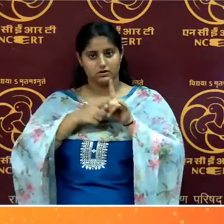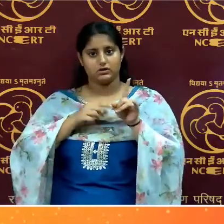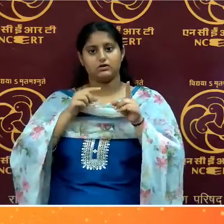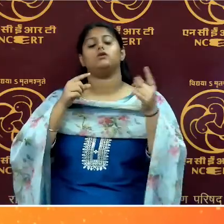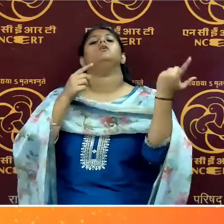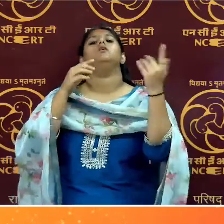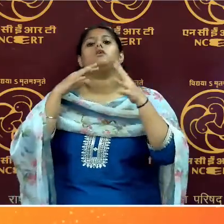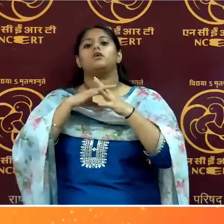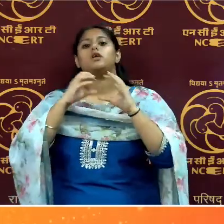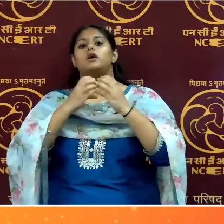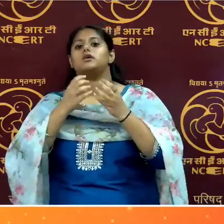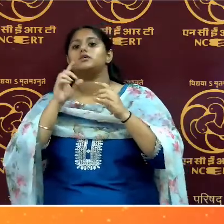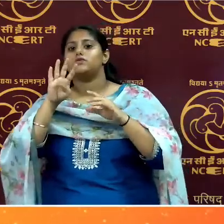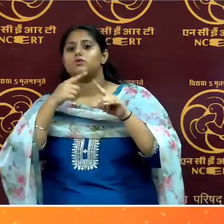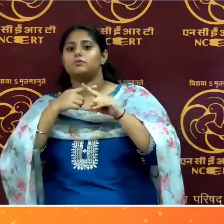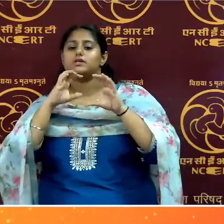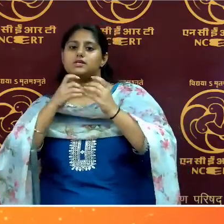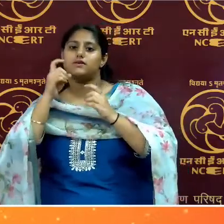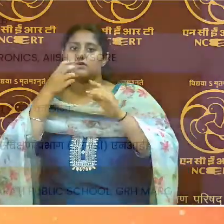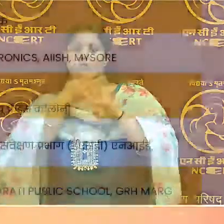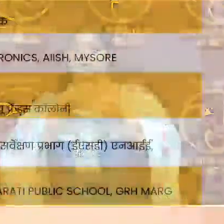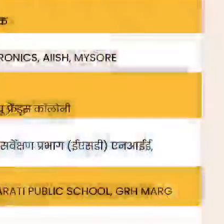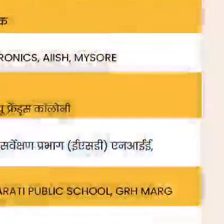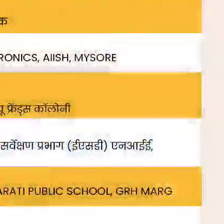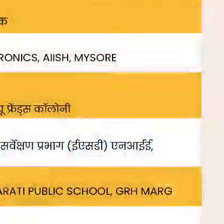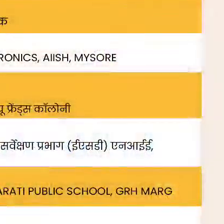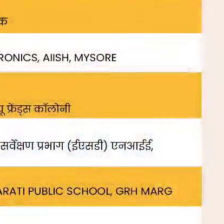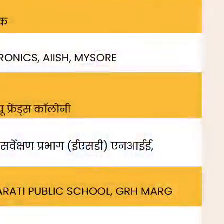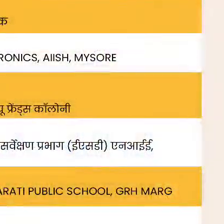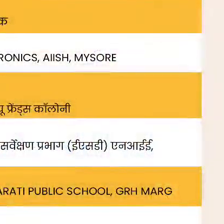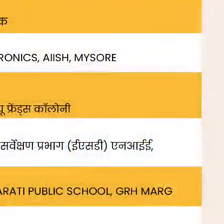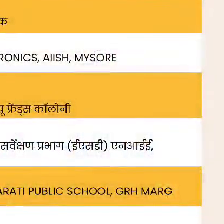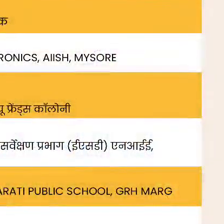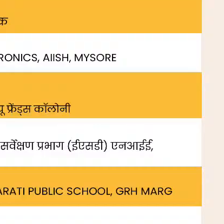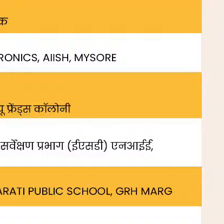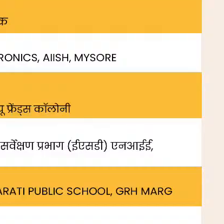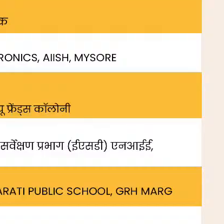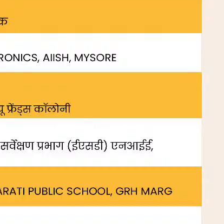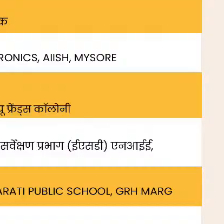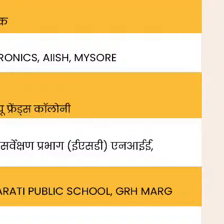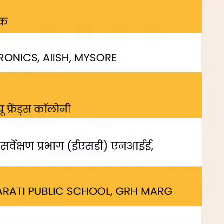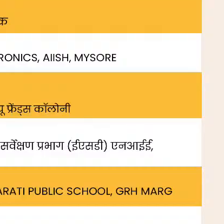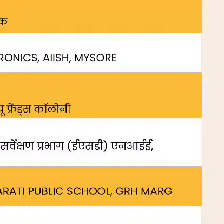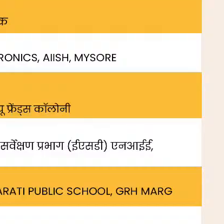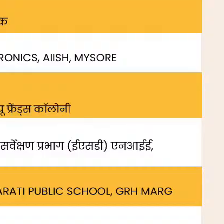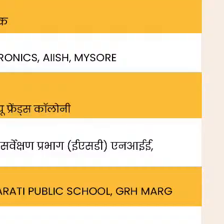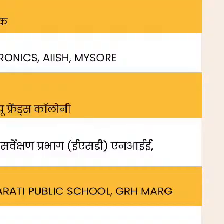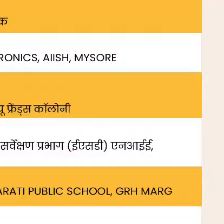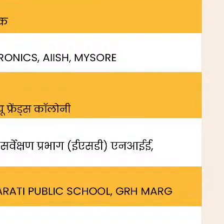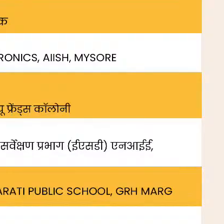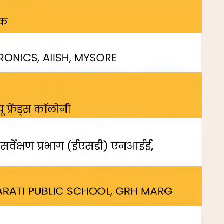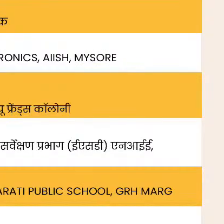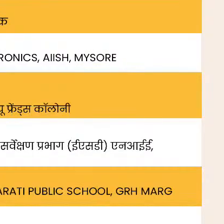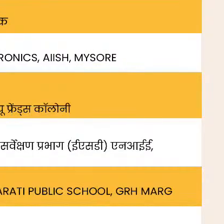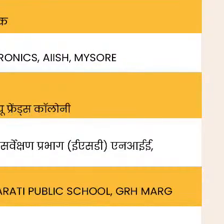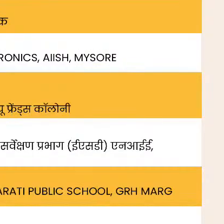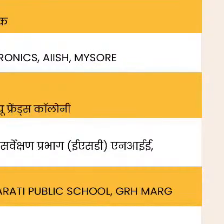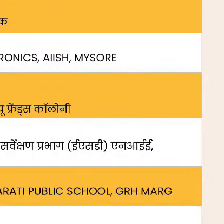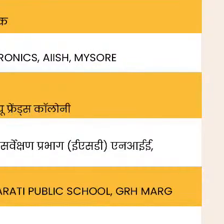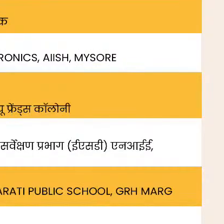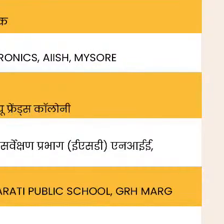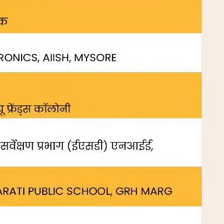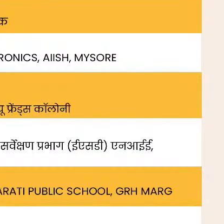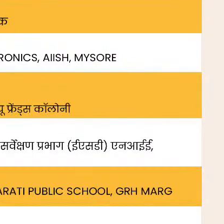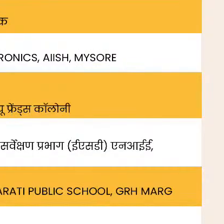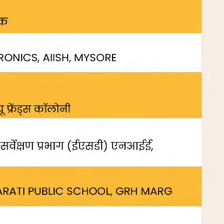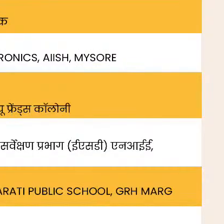and simultaneously take a quick look at the schedule. In a short while from now, you can watch another session of ours, which will be on mathematics. We will learn